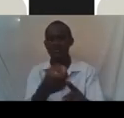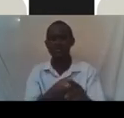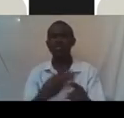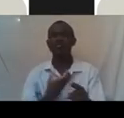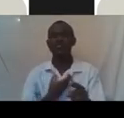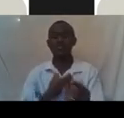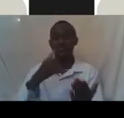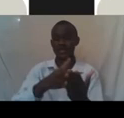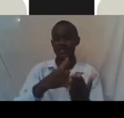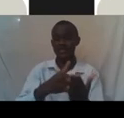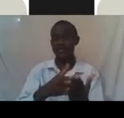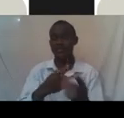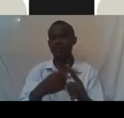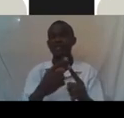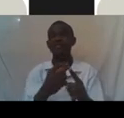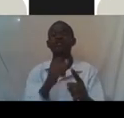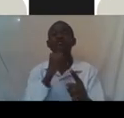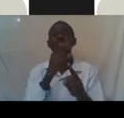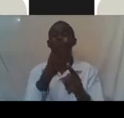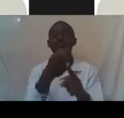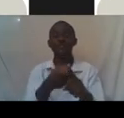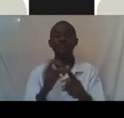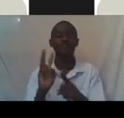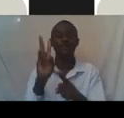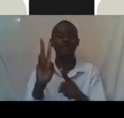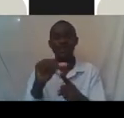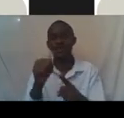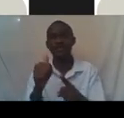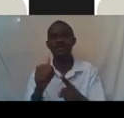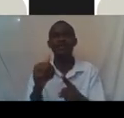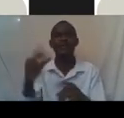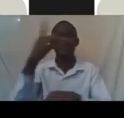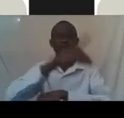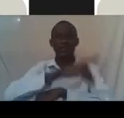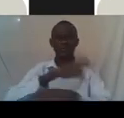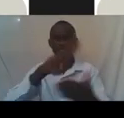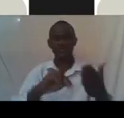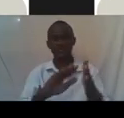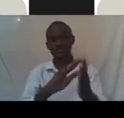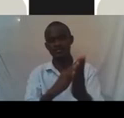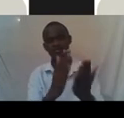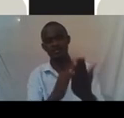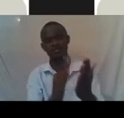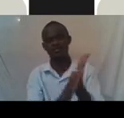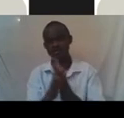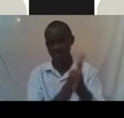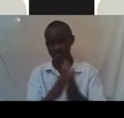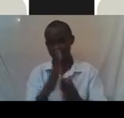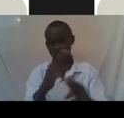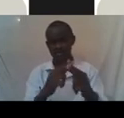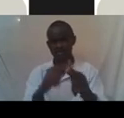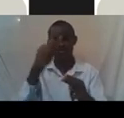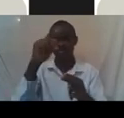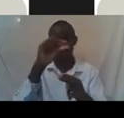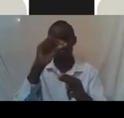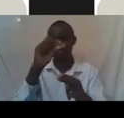values. Just the other day, I was reading a very interesting book. They called the protocols of